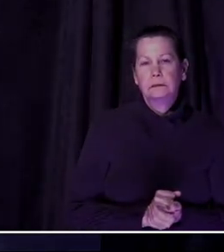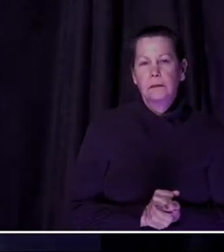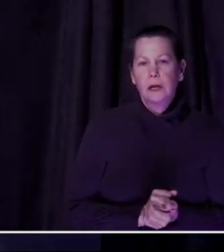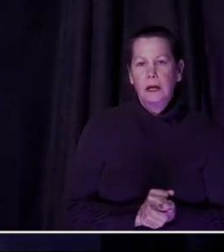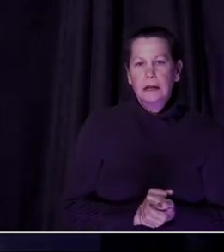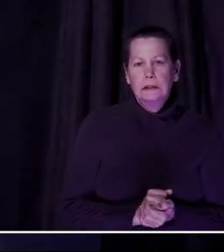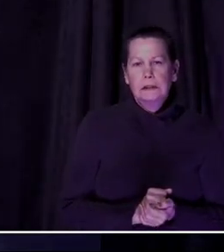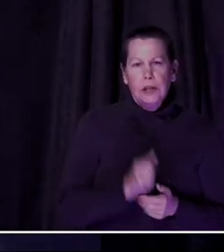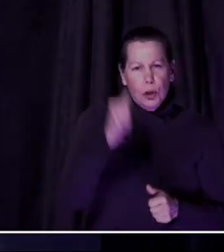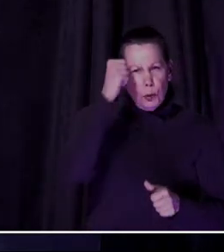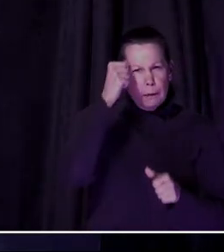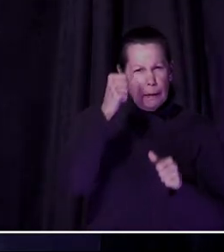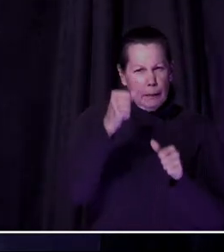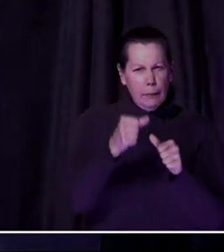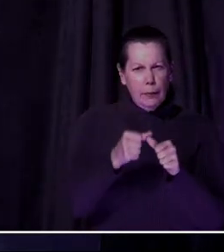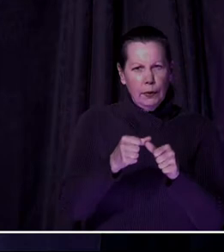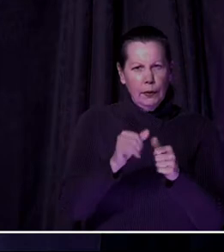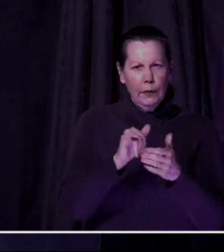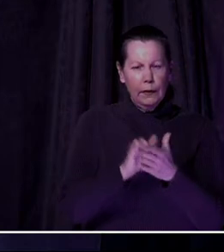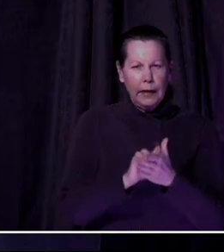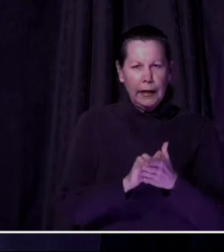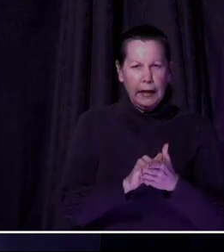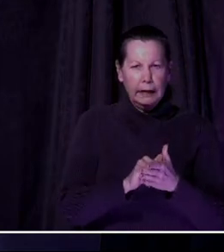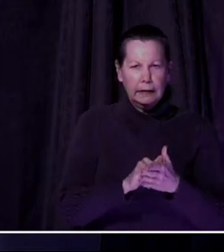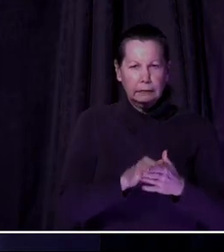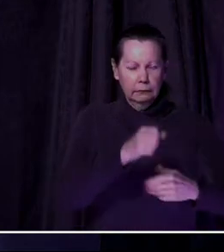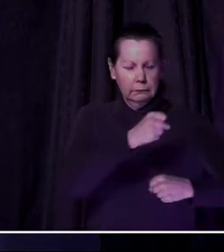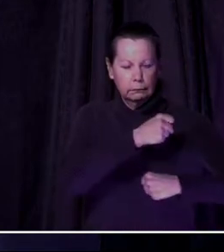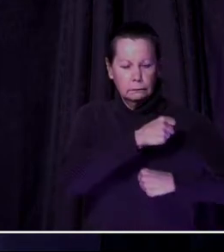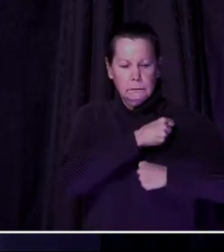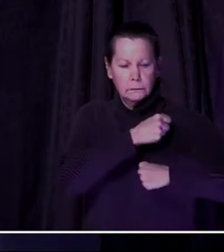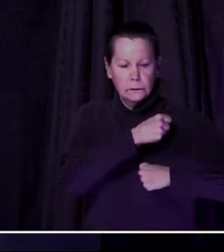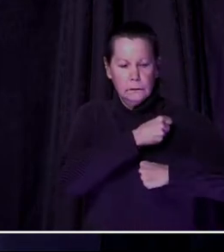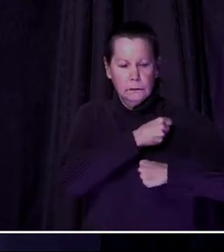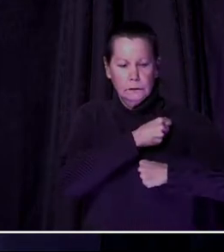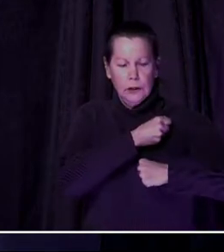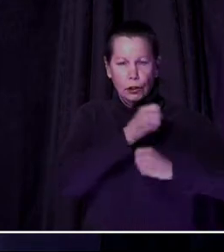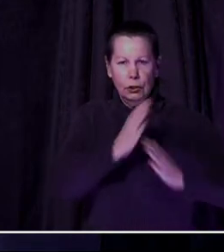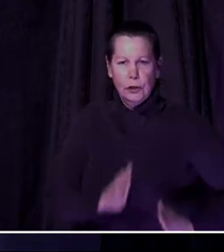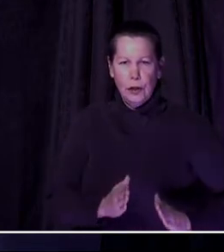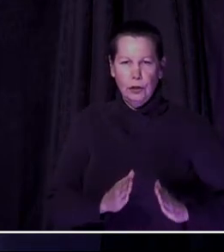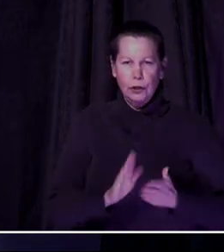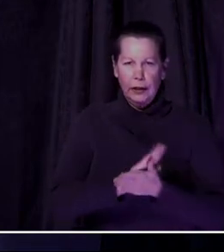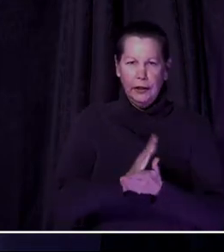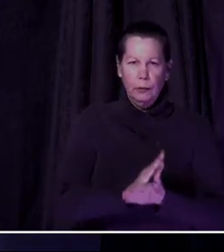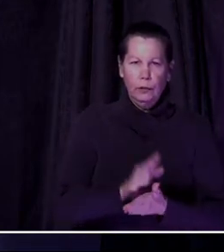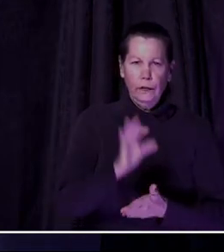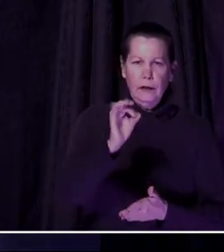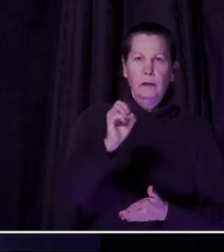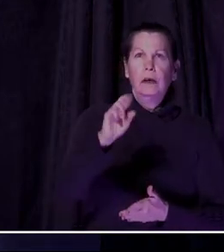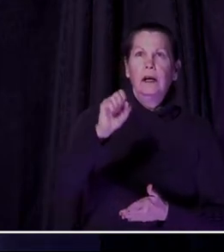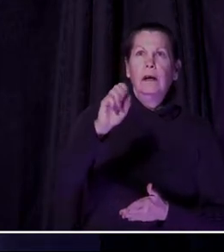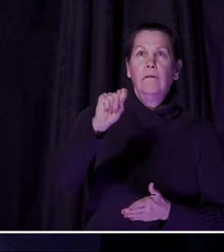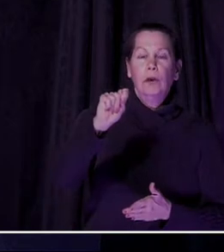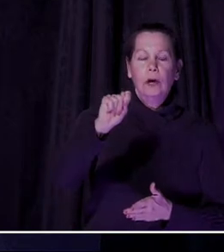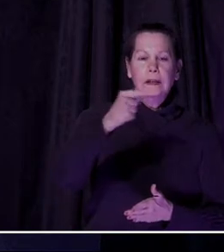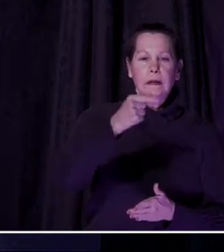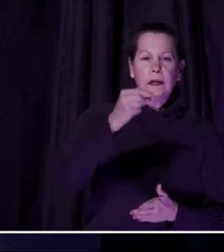Check it out. Remember that drill sergeant in the movie Forrest Gump? One of my top 10 favorite movies there.